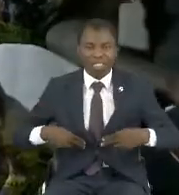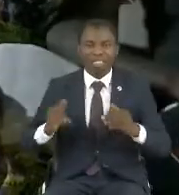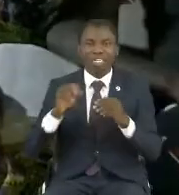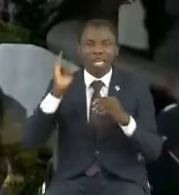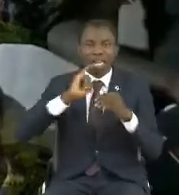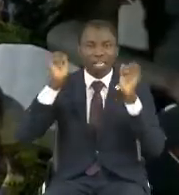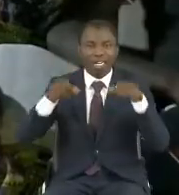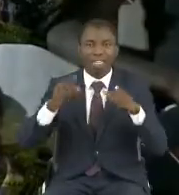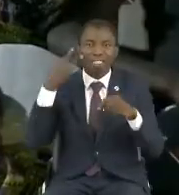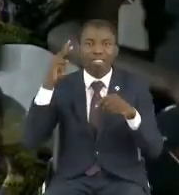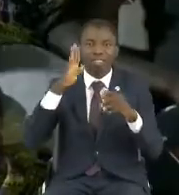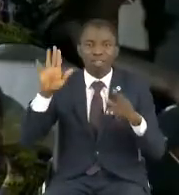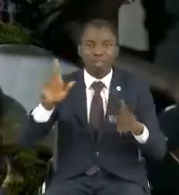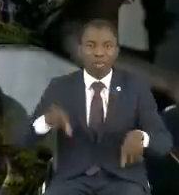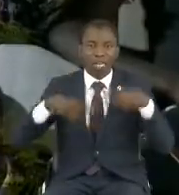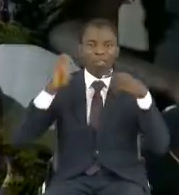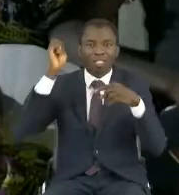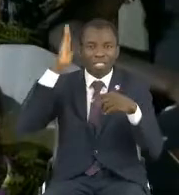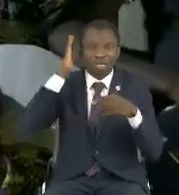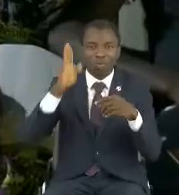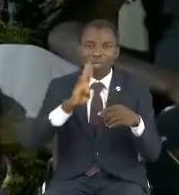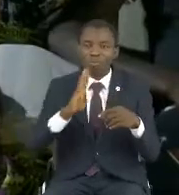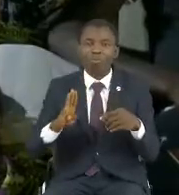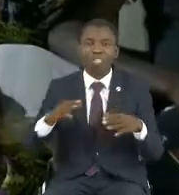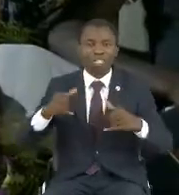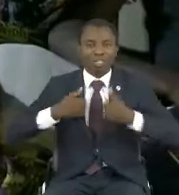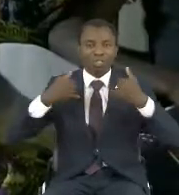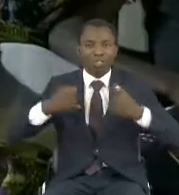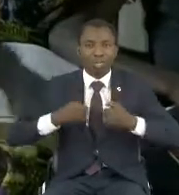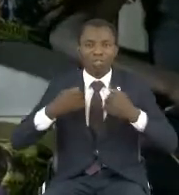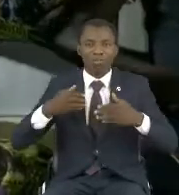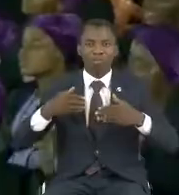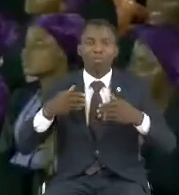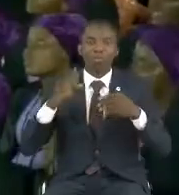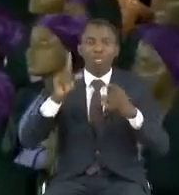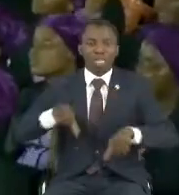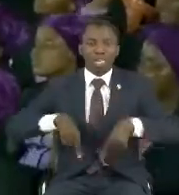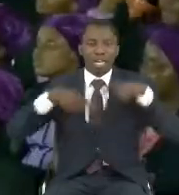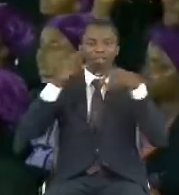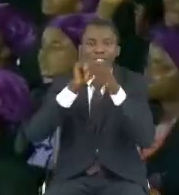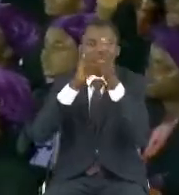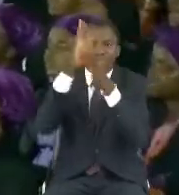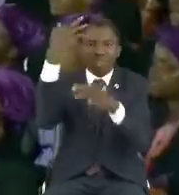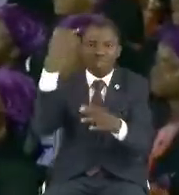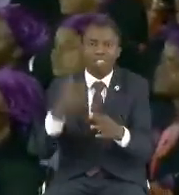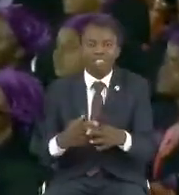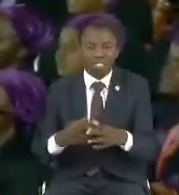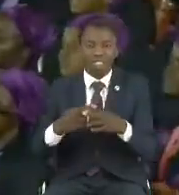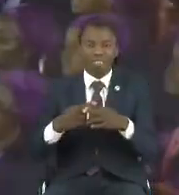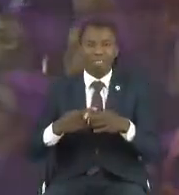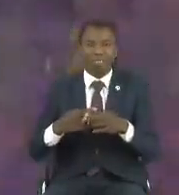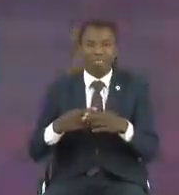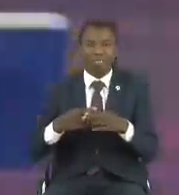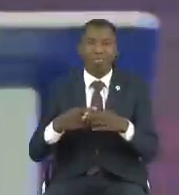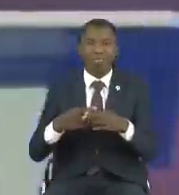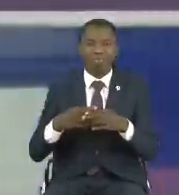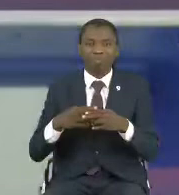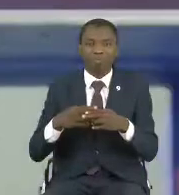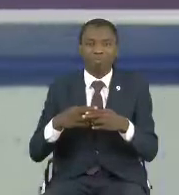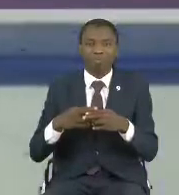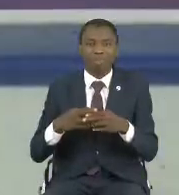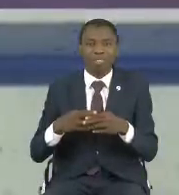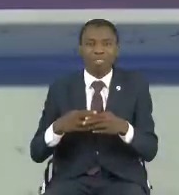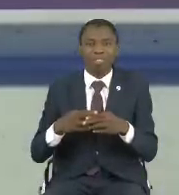now is going to be a joyful life in Jesus' name. And then you too